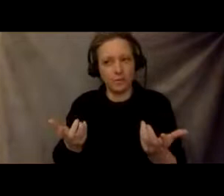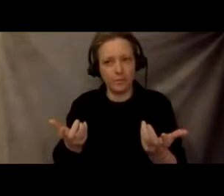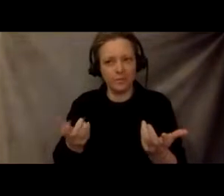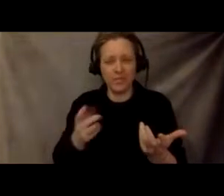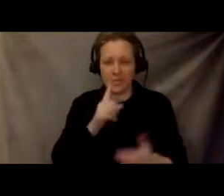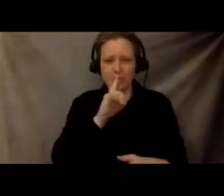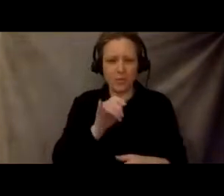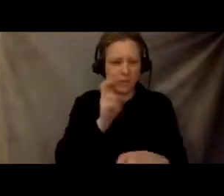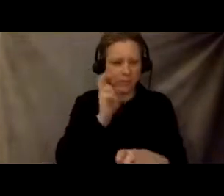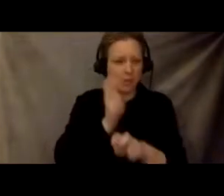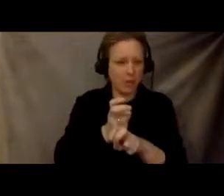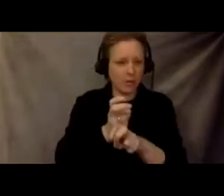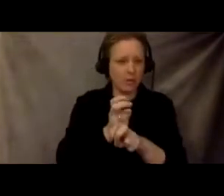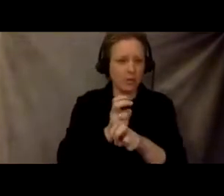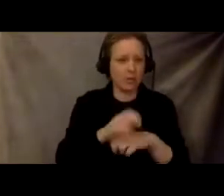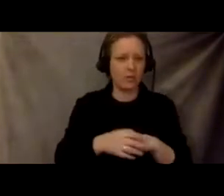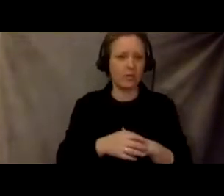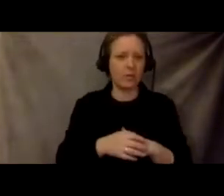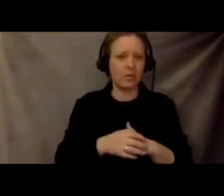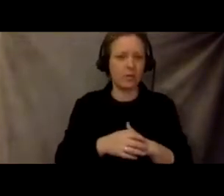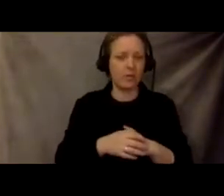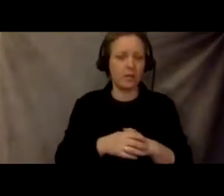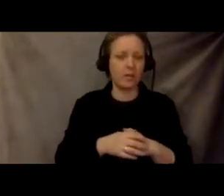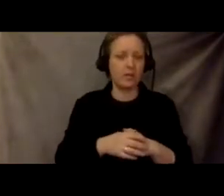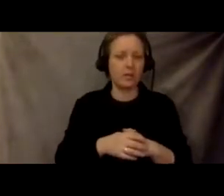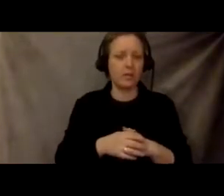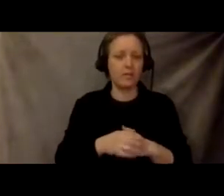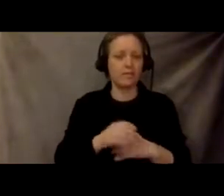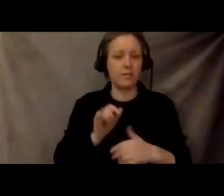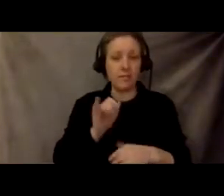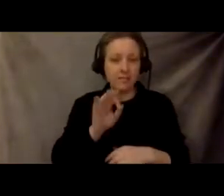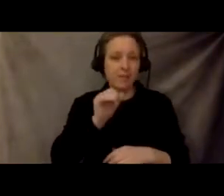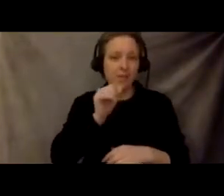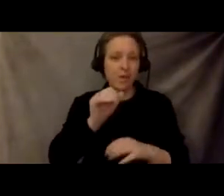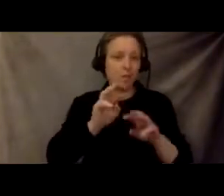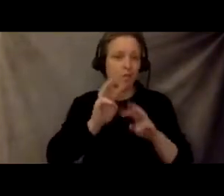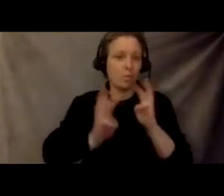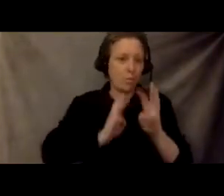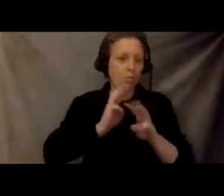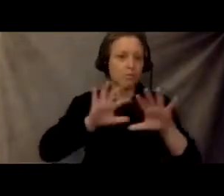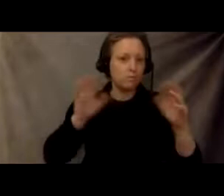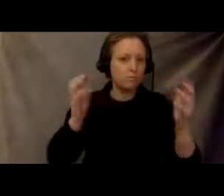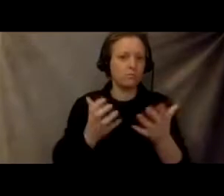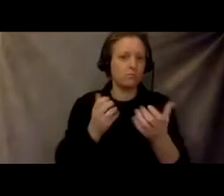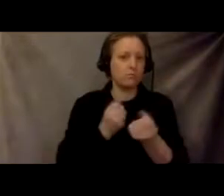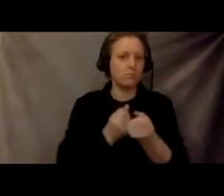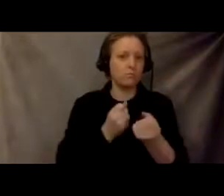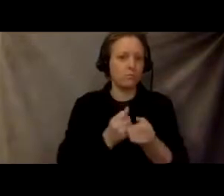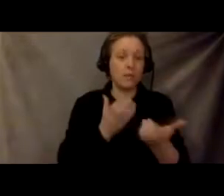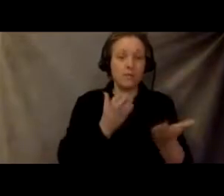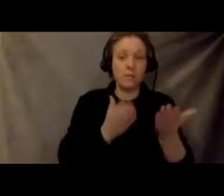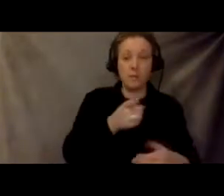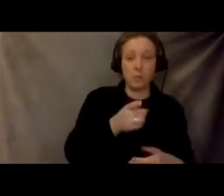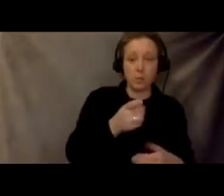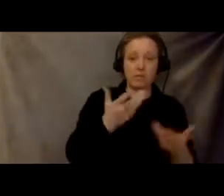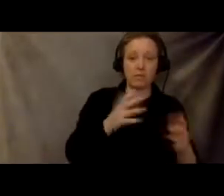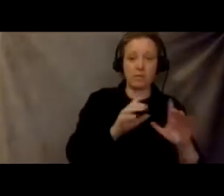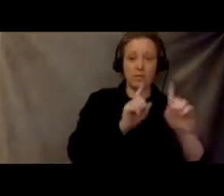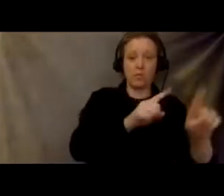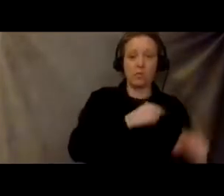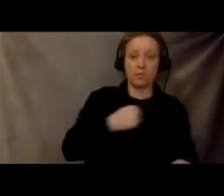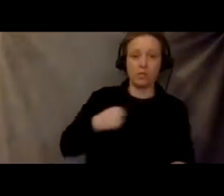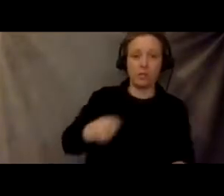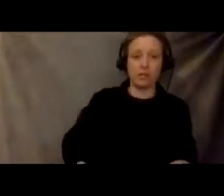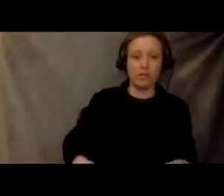have polluters. I don't know if you've been to China. I have been, and see the amount of pollution that's coming. And I was there for a year,